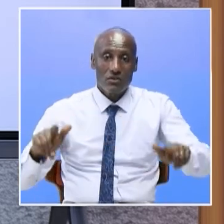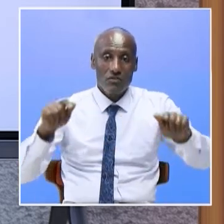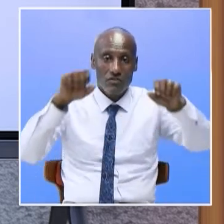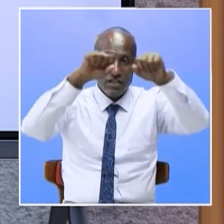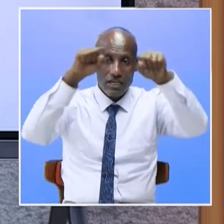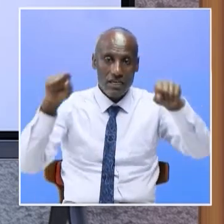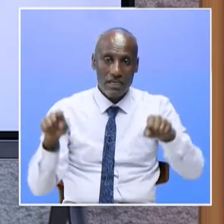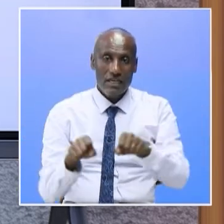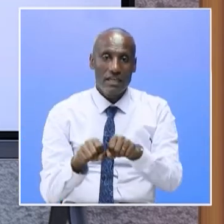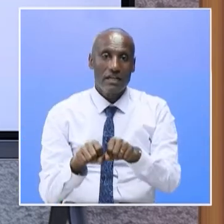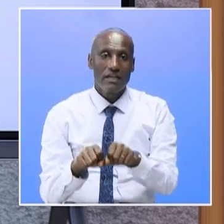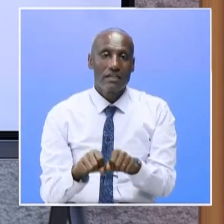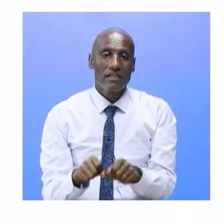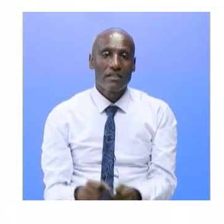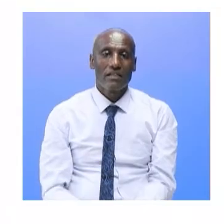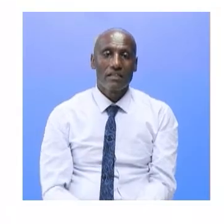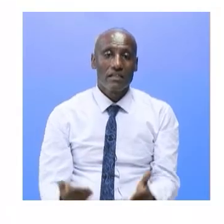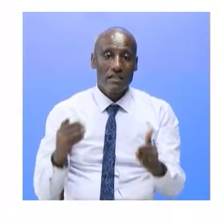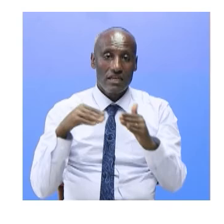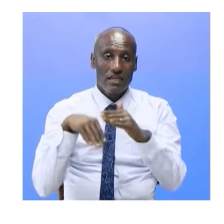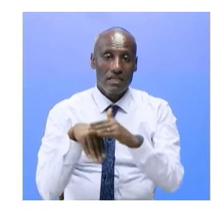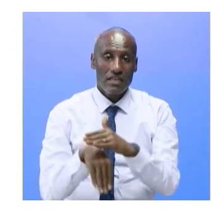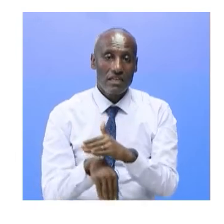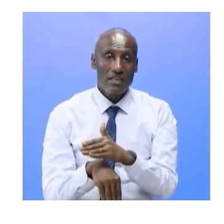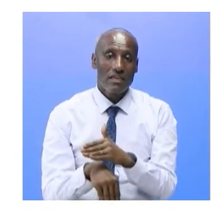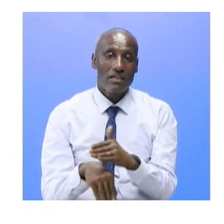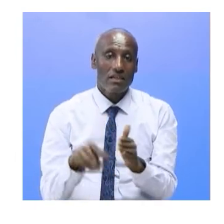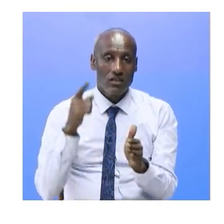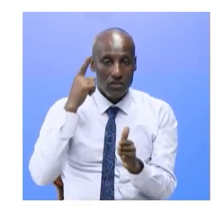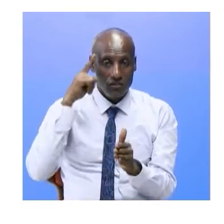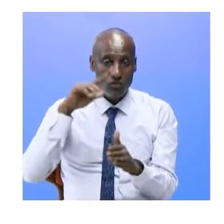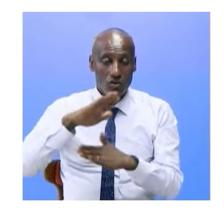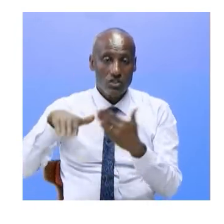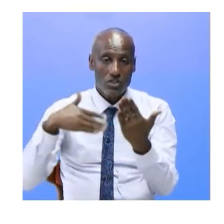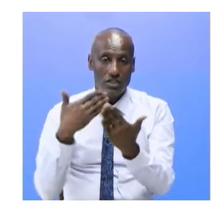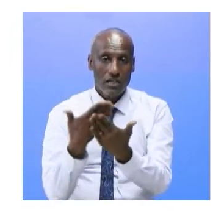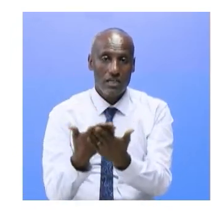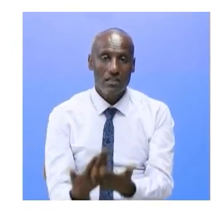also we can use like in for like what we say general